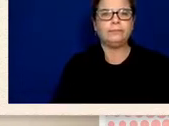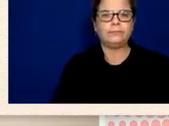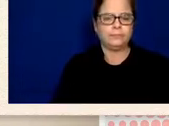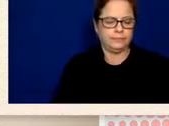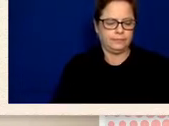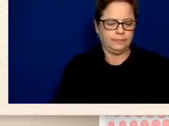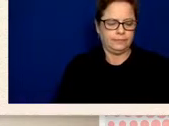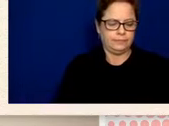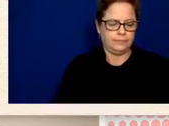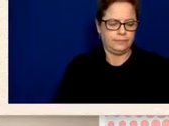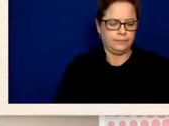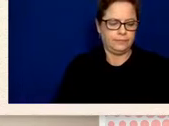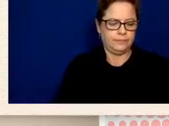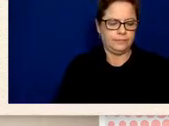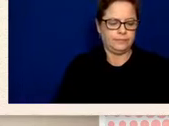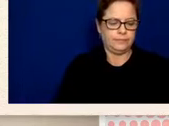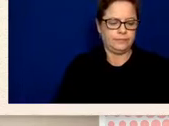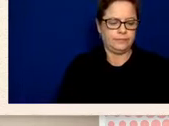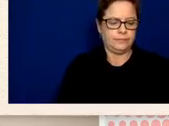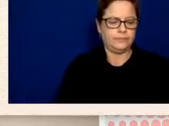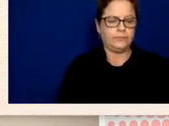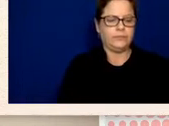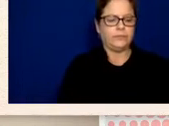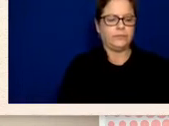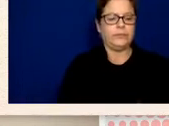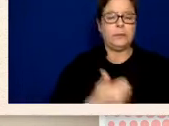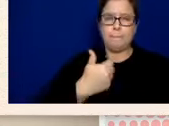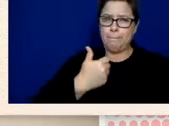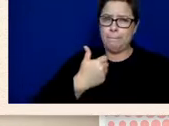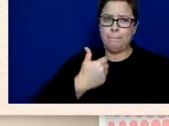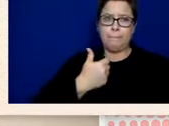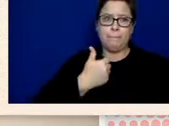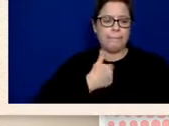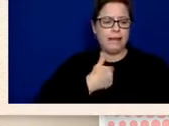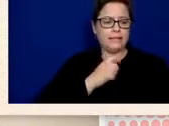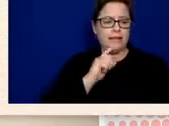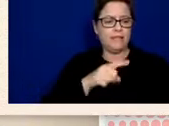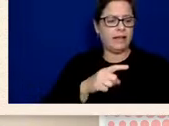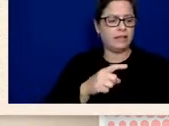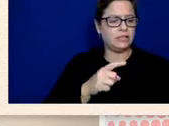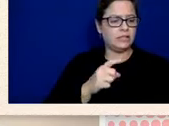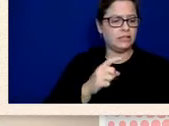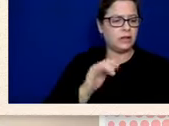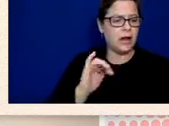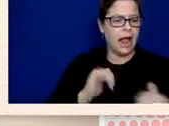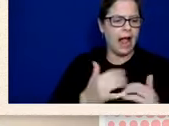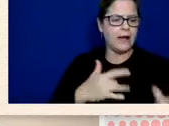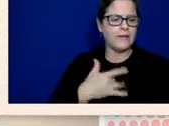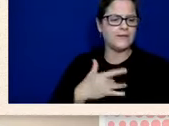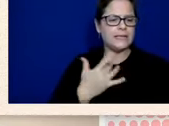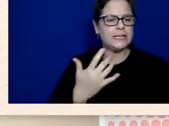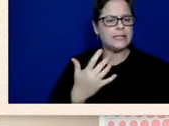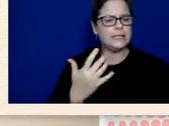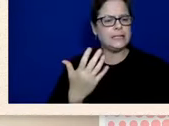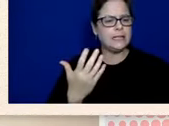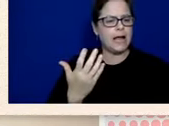Um, well, I would say that due to the fact that I